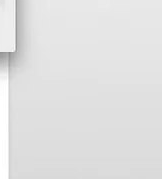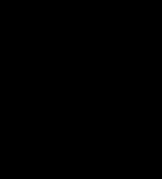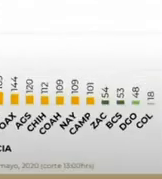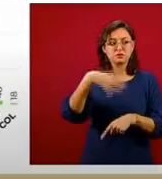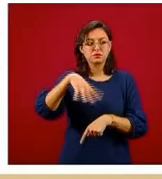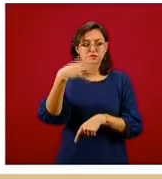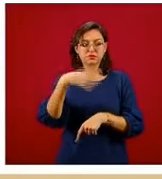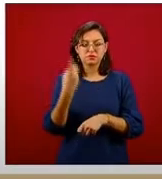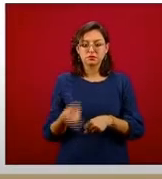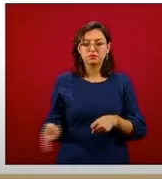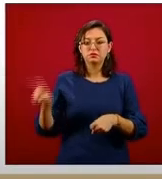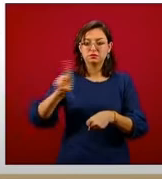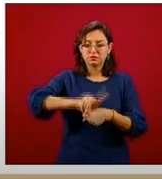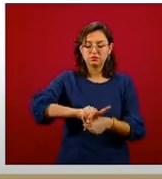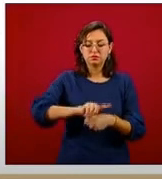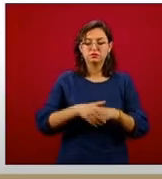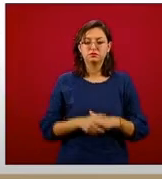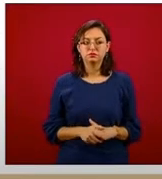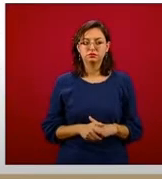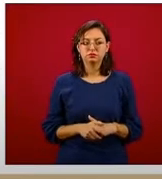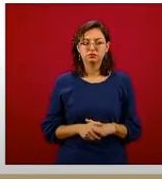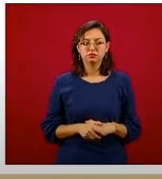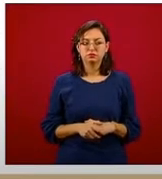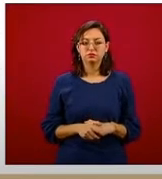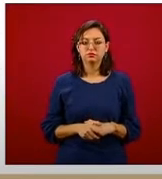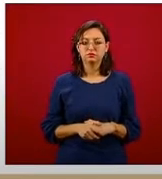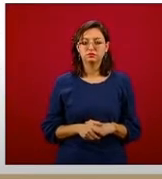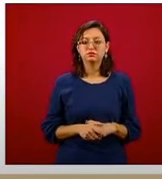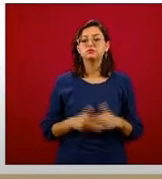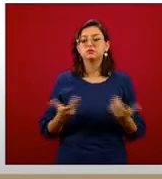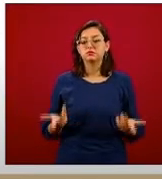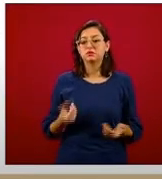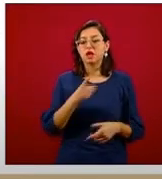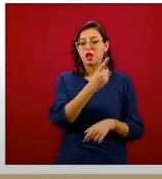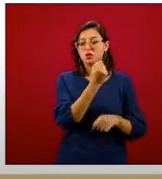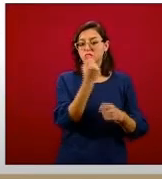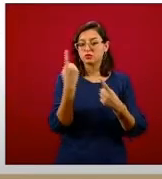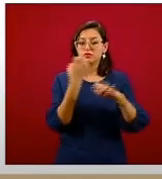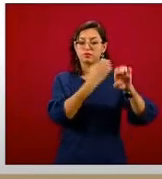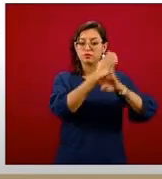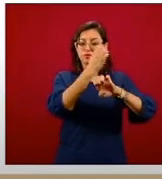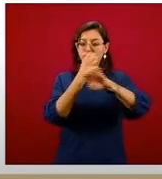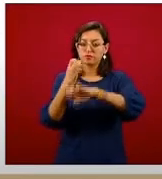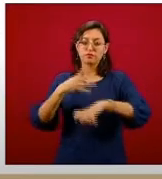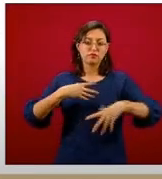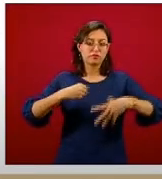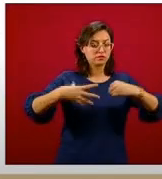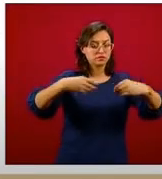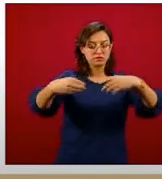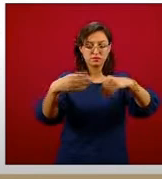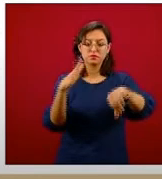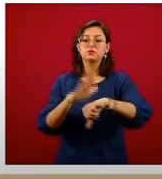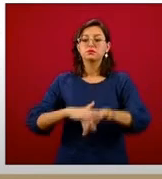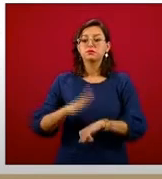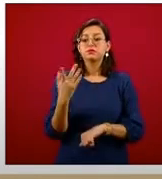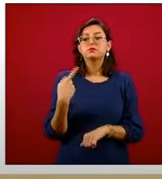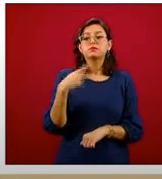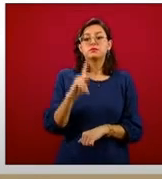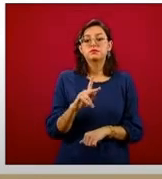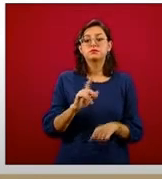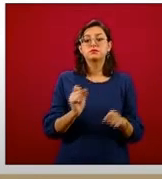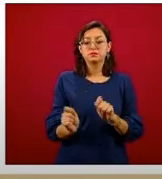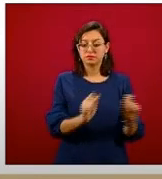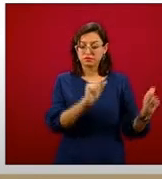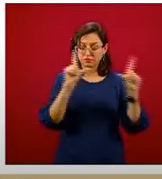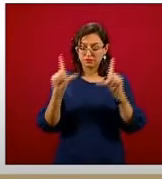of cases with initial symptoms in these last 14 days would be representing also the states where we